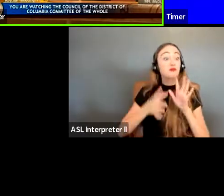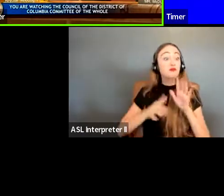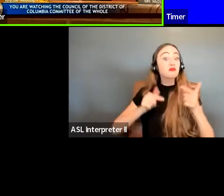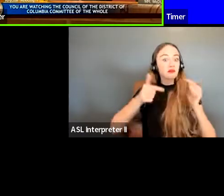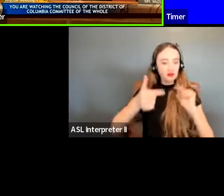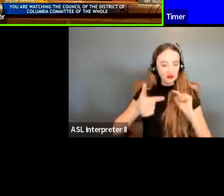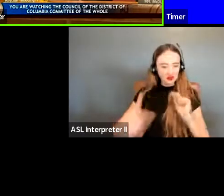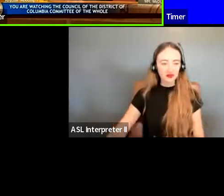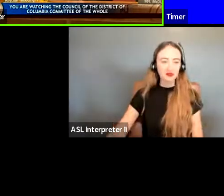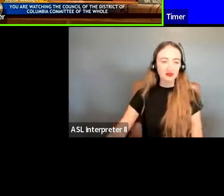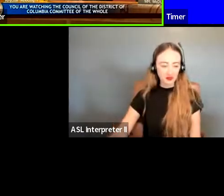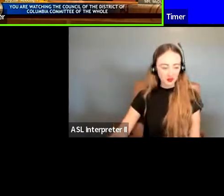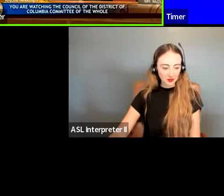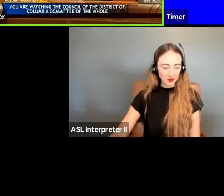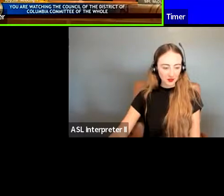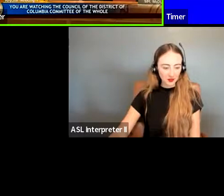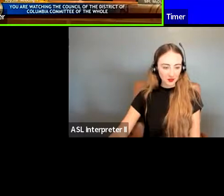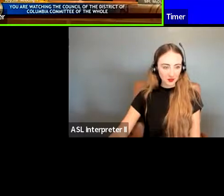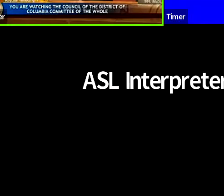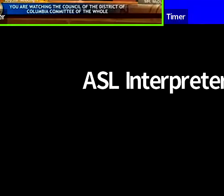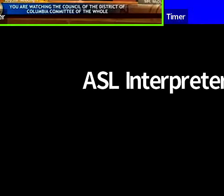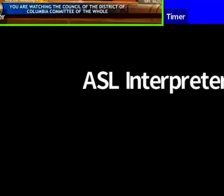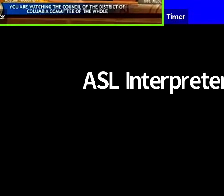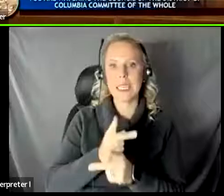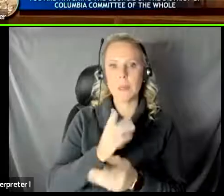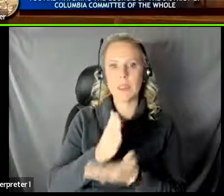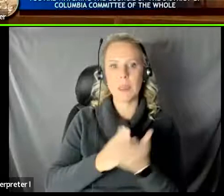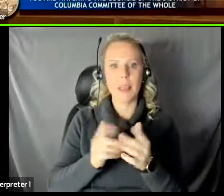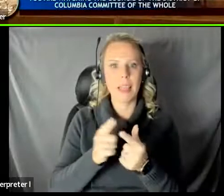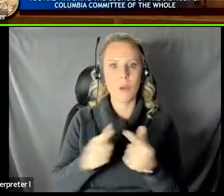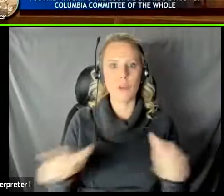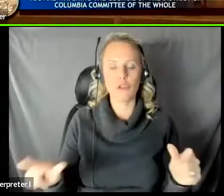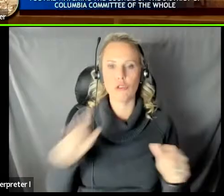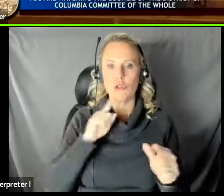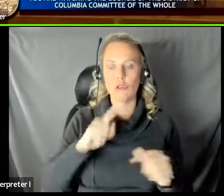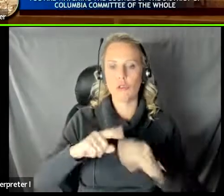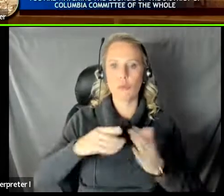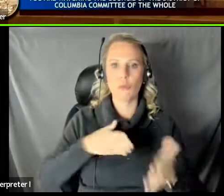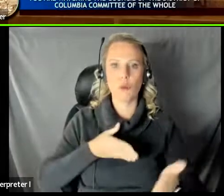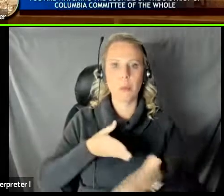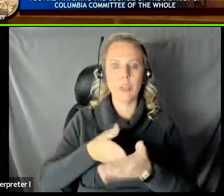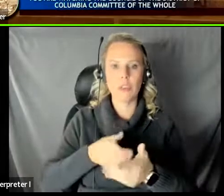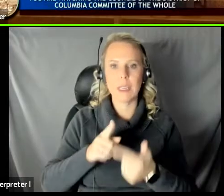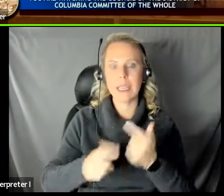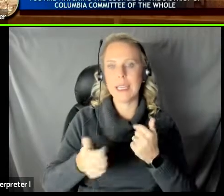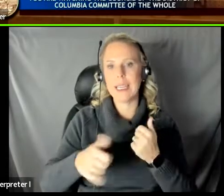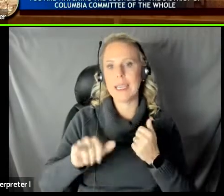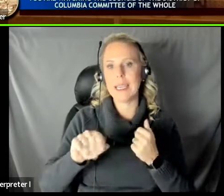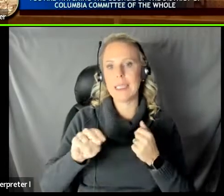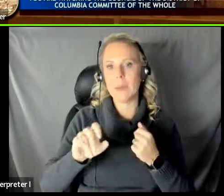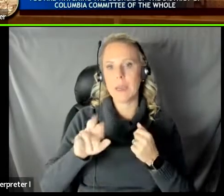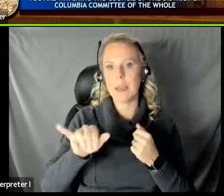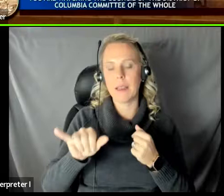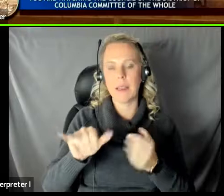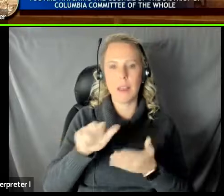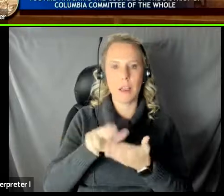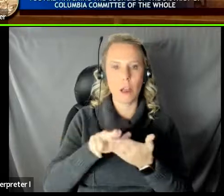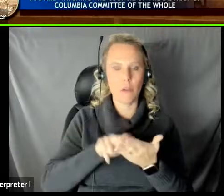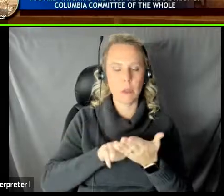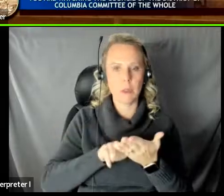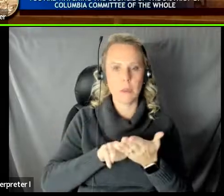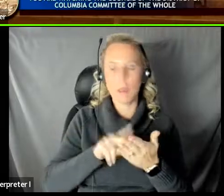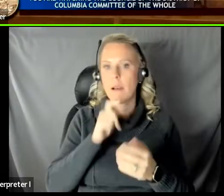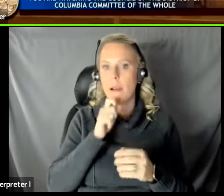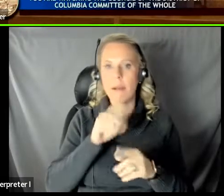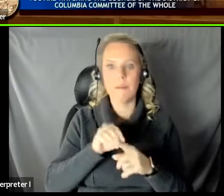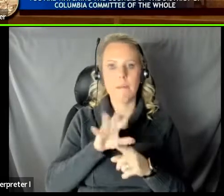The committee print retains language from the introduced version, which ensures that the prohibition against broad form indemnity clauses in construction contracts would not